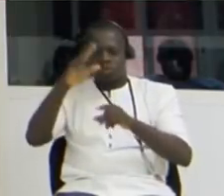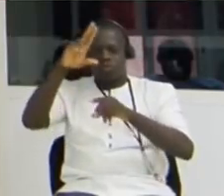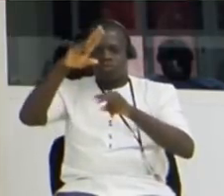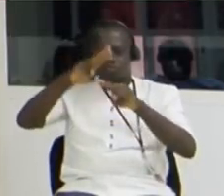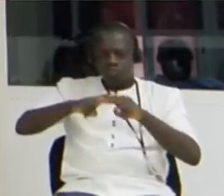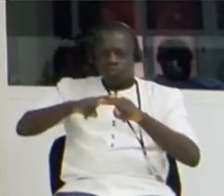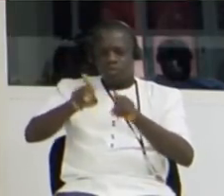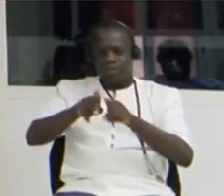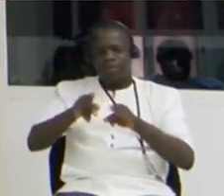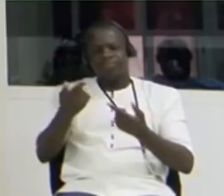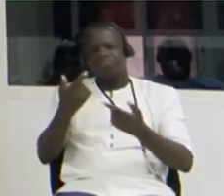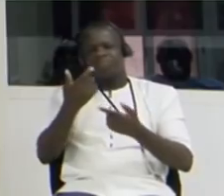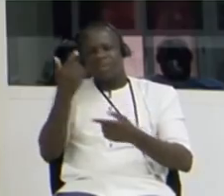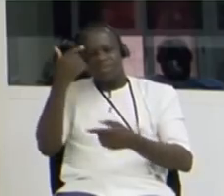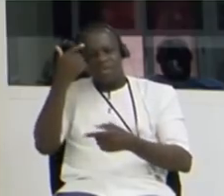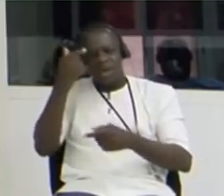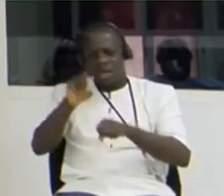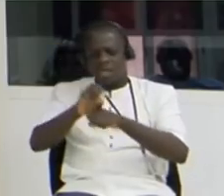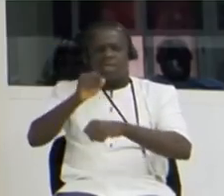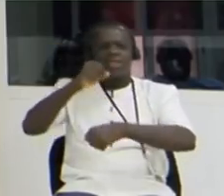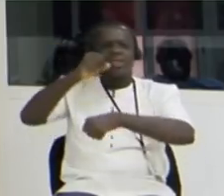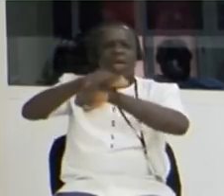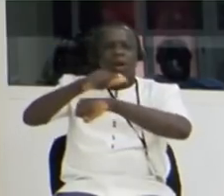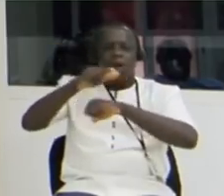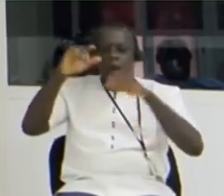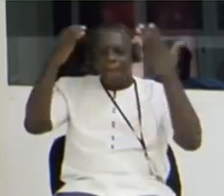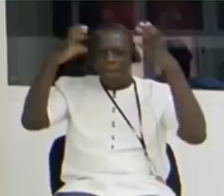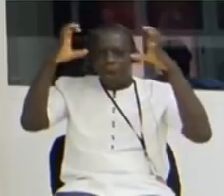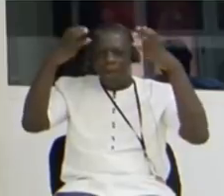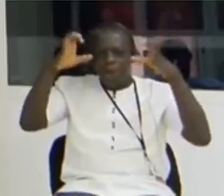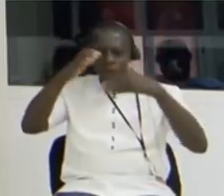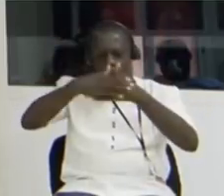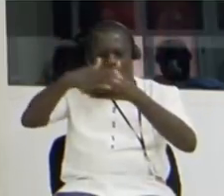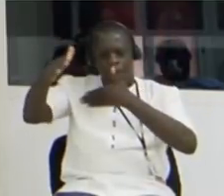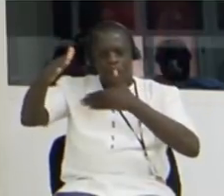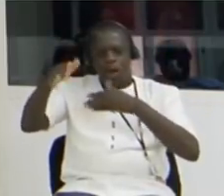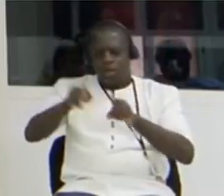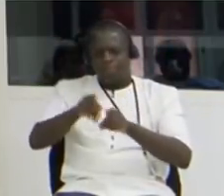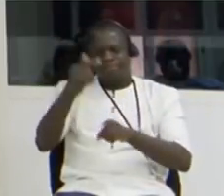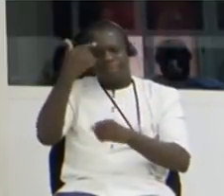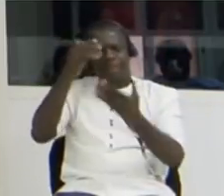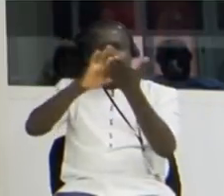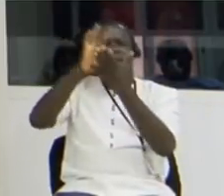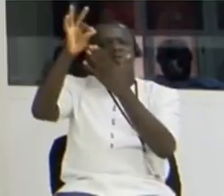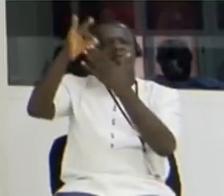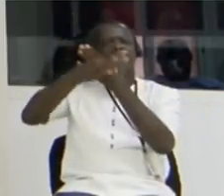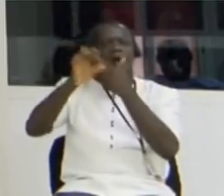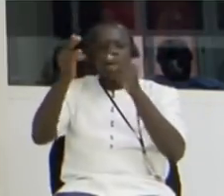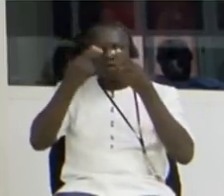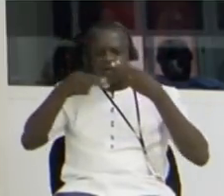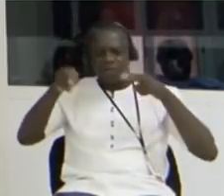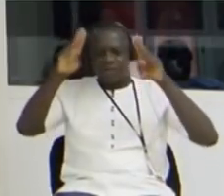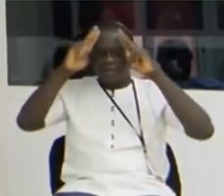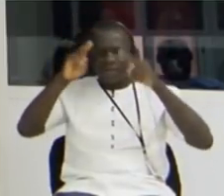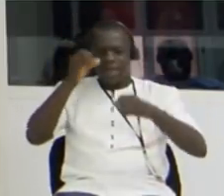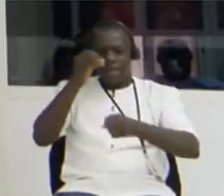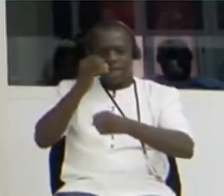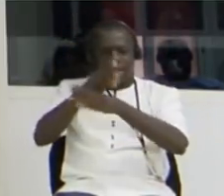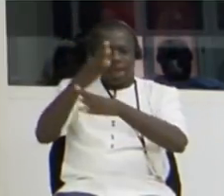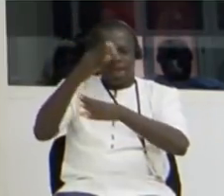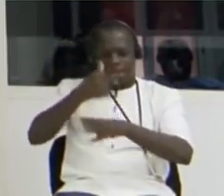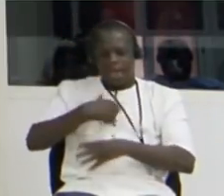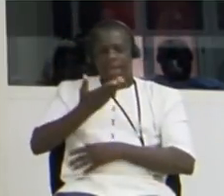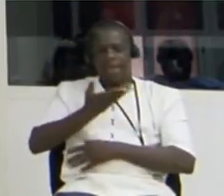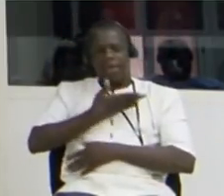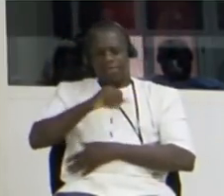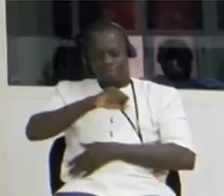because of the war. In 1997, we have to be transferred to Ghana, University of Ghana, Legon, where I obtained my